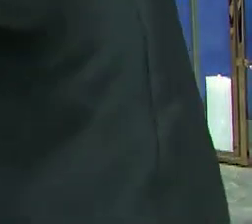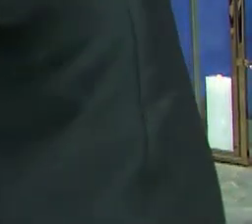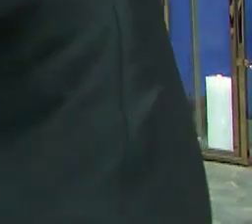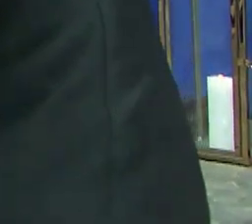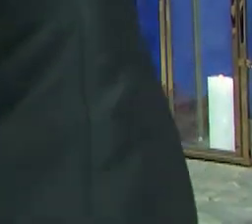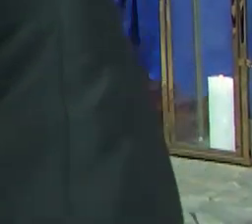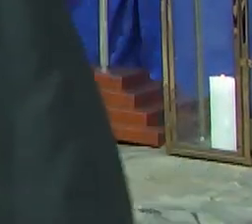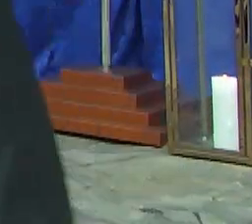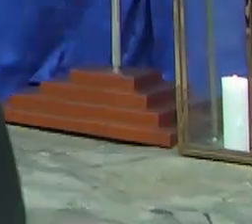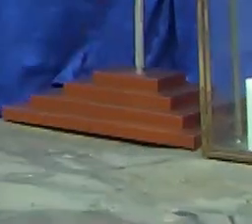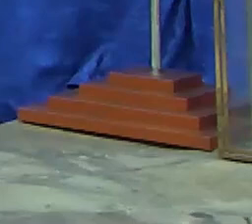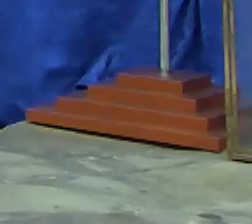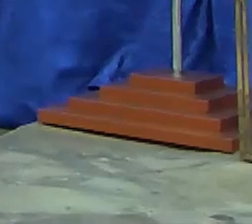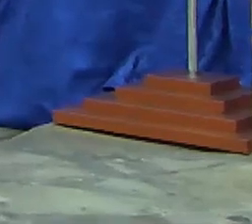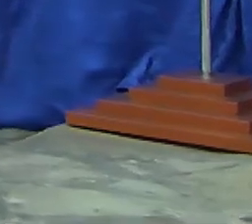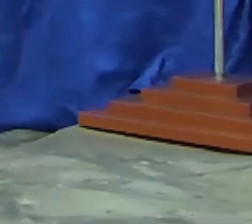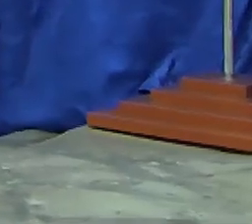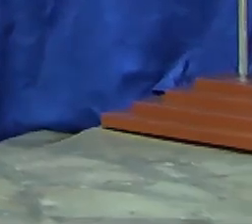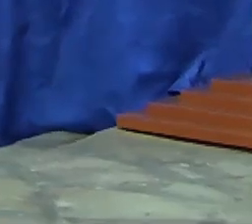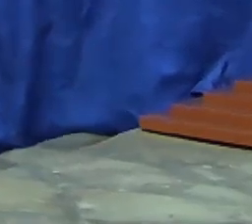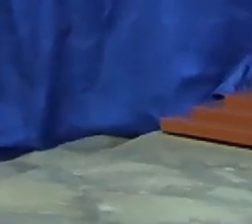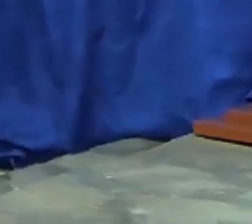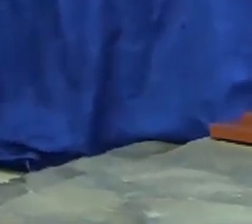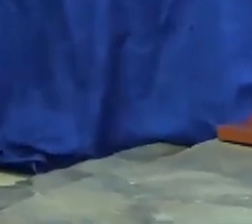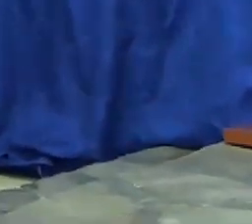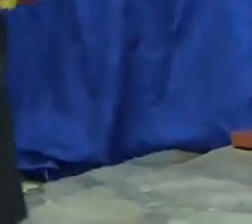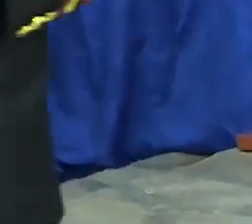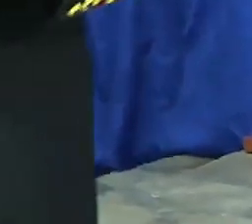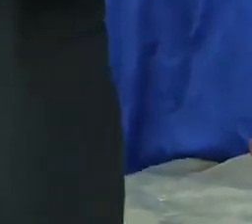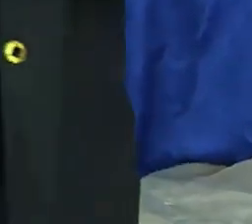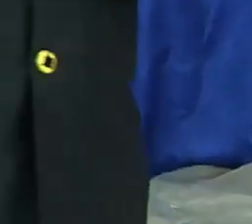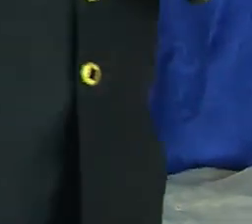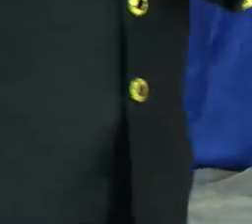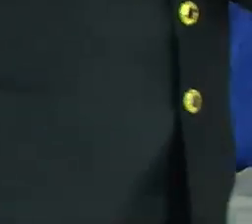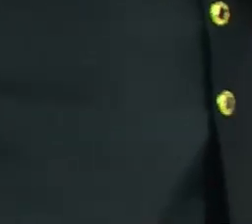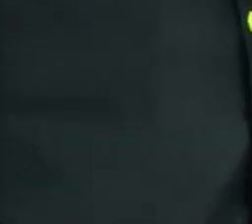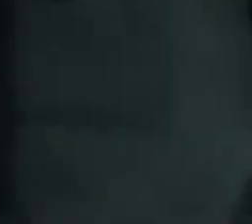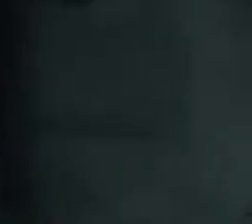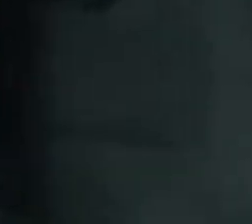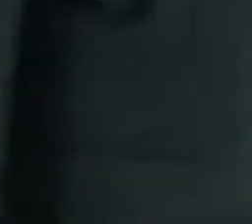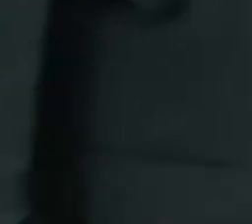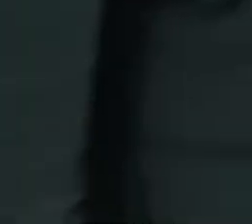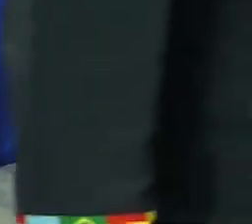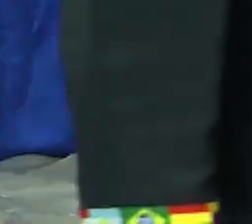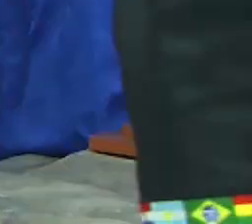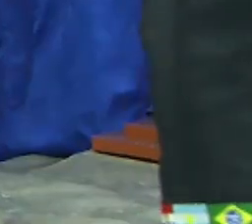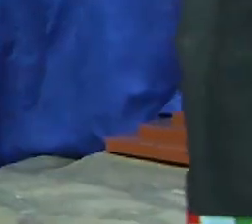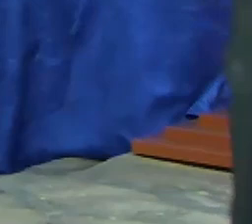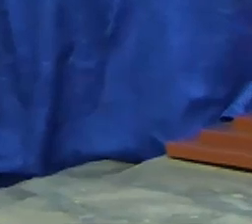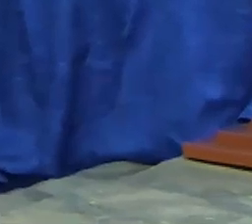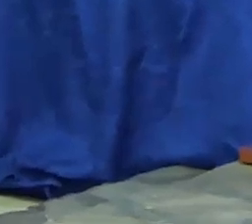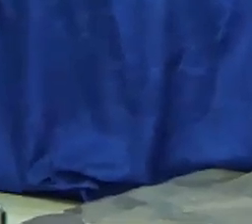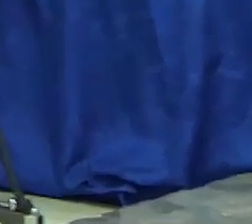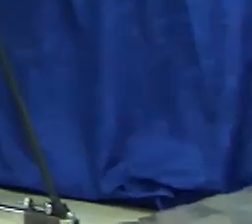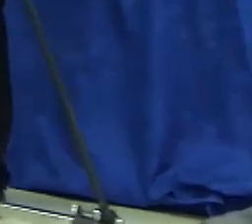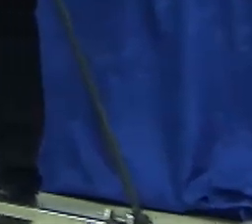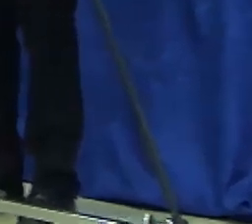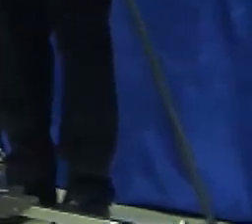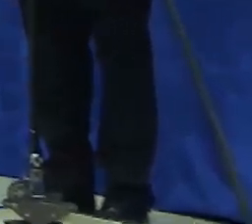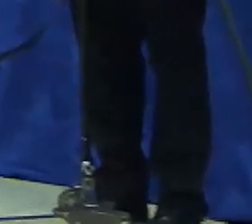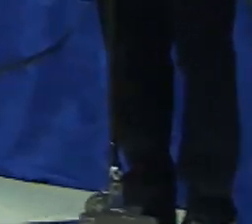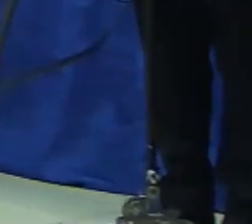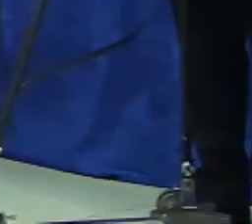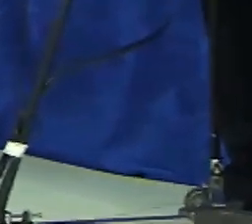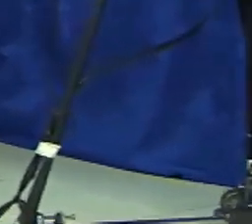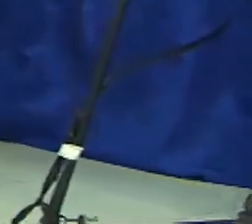black magic. And many times he presented in my dream as a ruler.